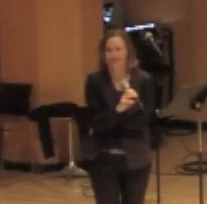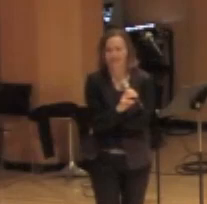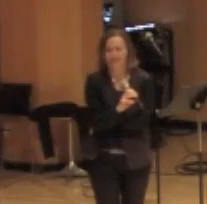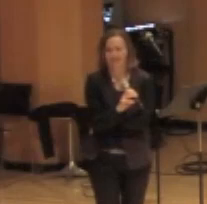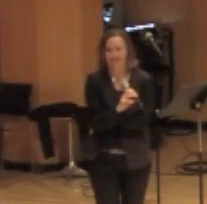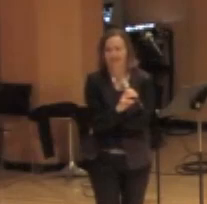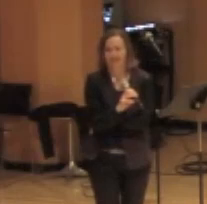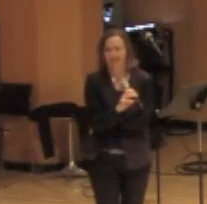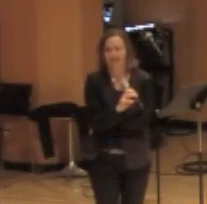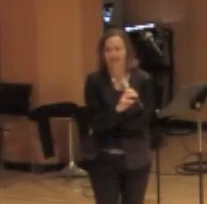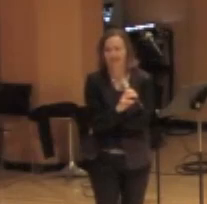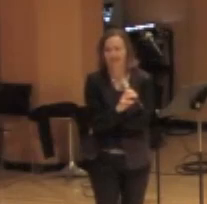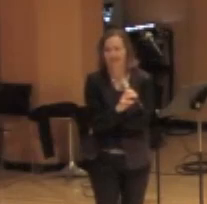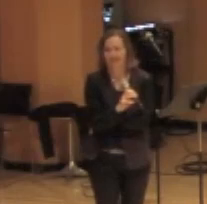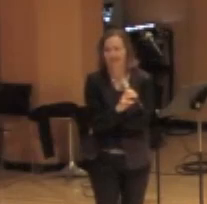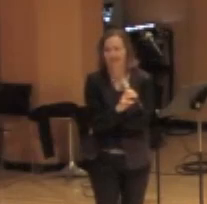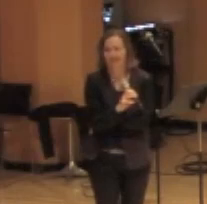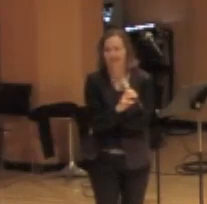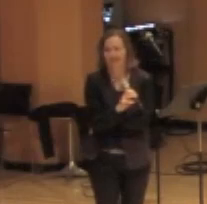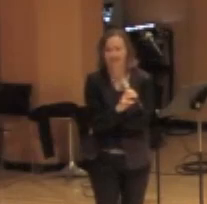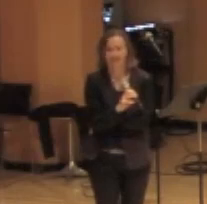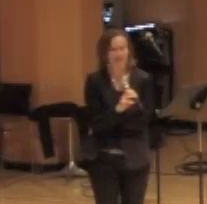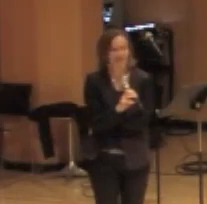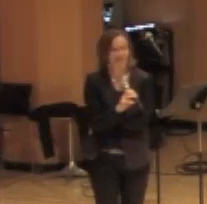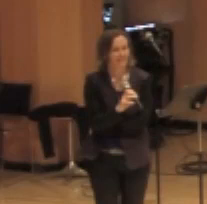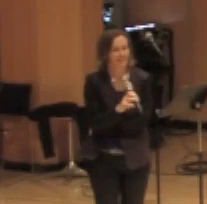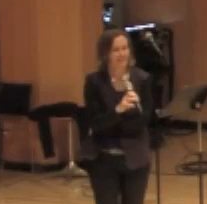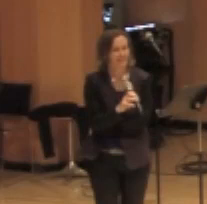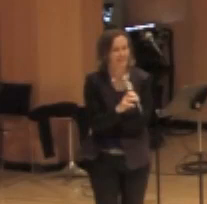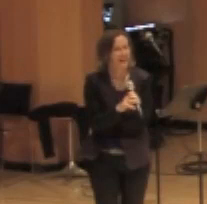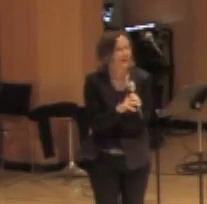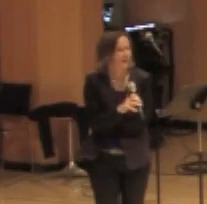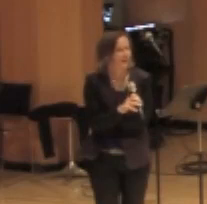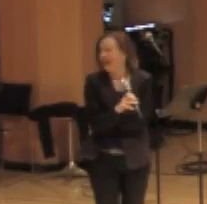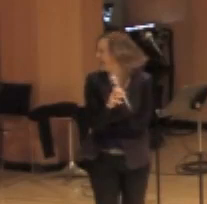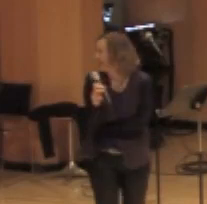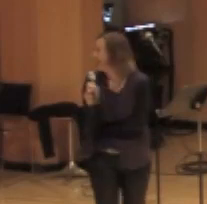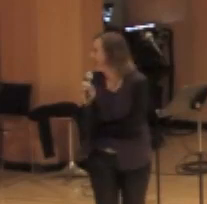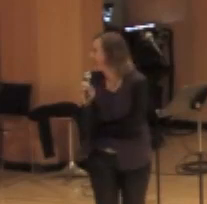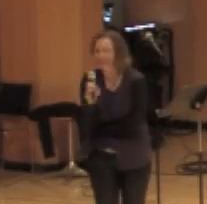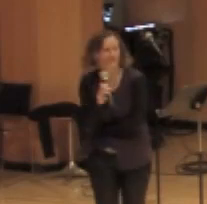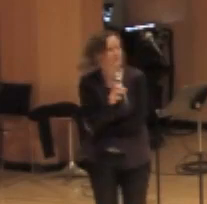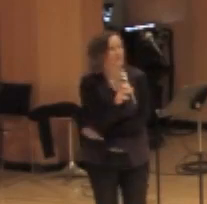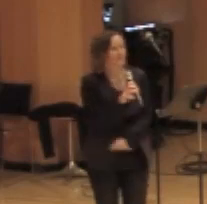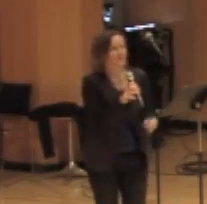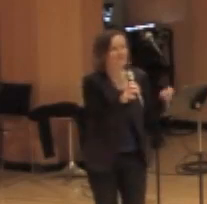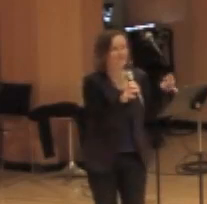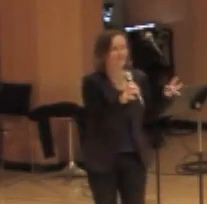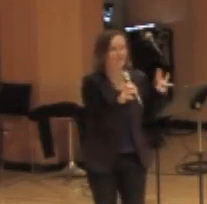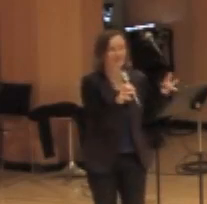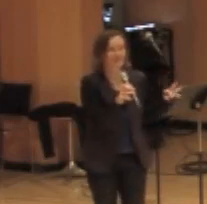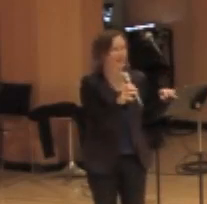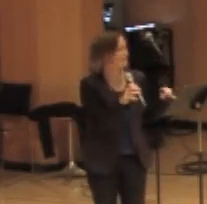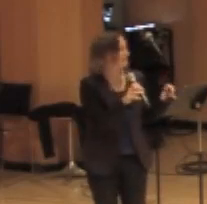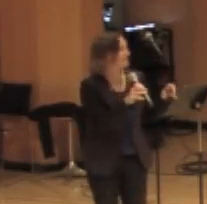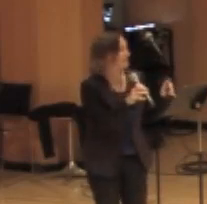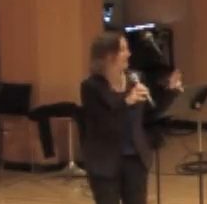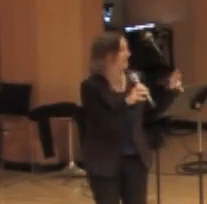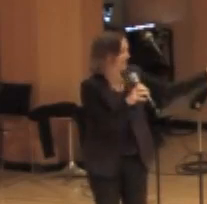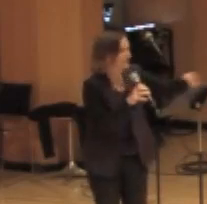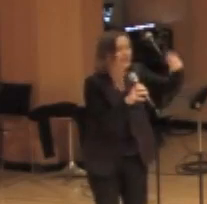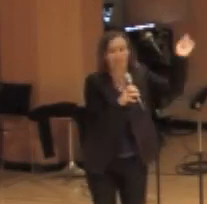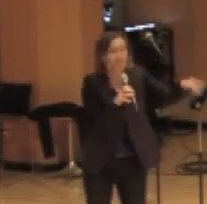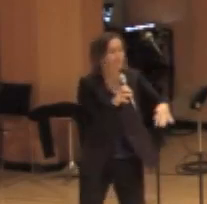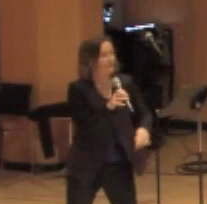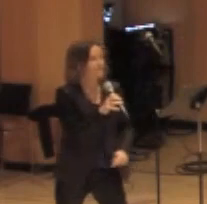yeah right it's it's that's yeah I think we just want to take very couple